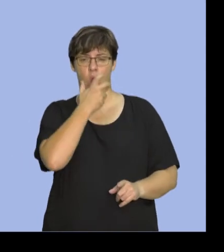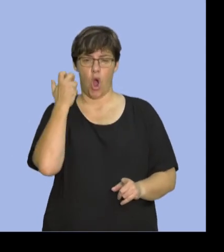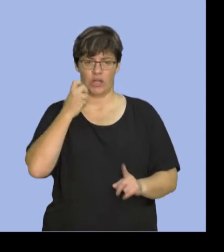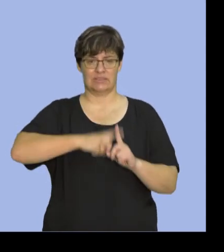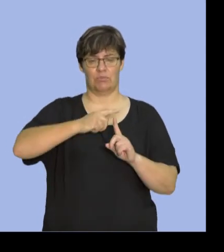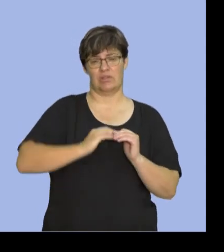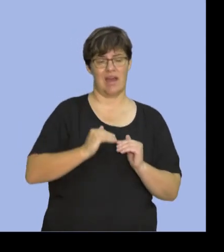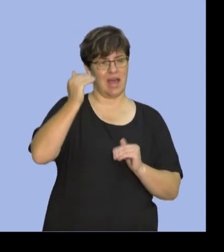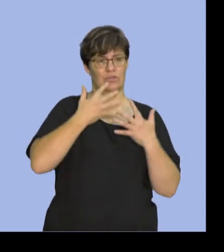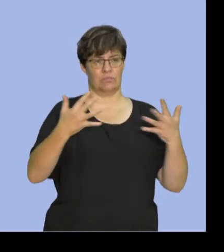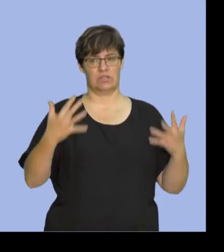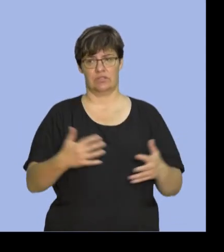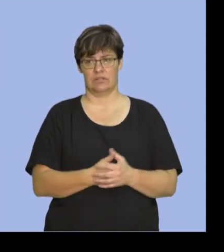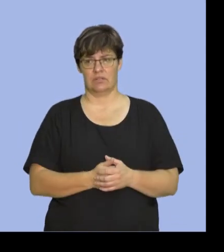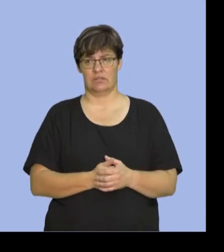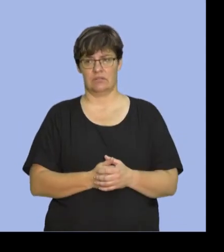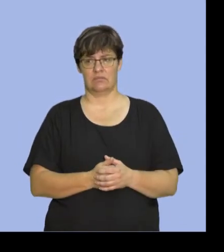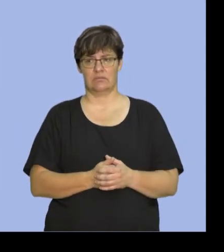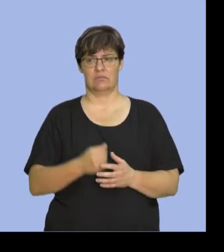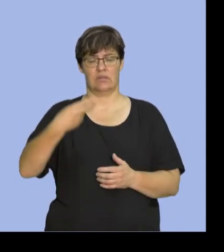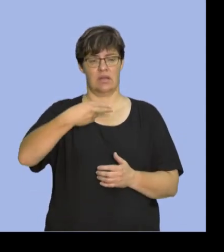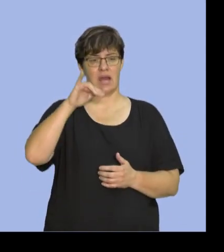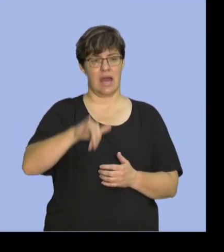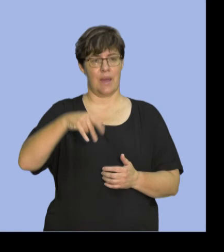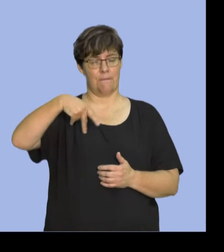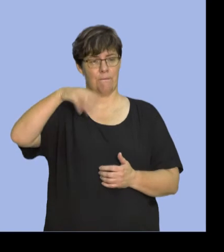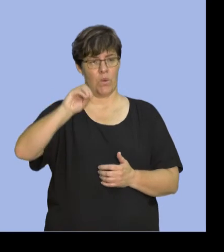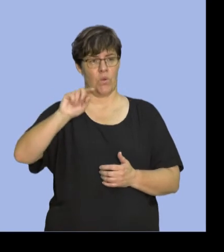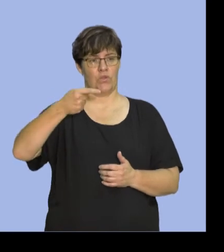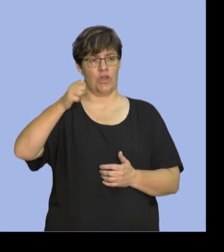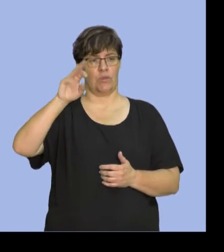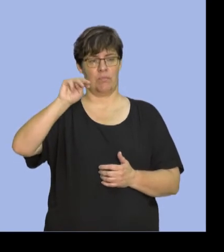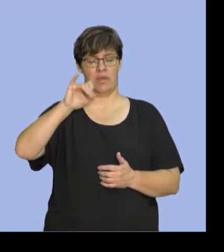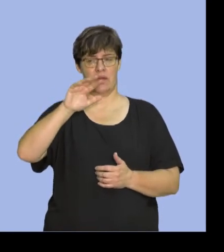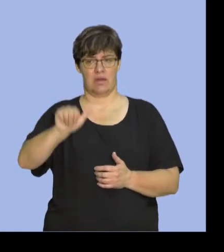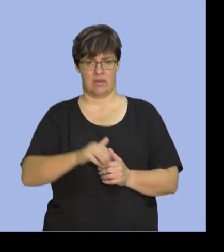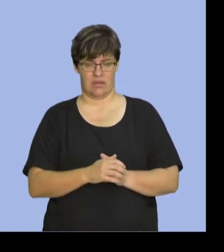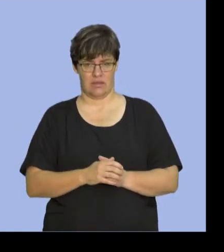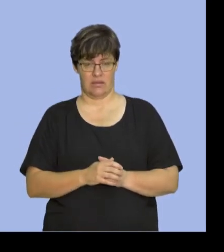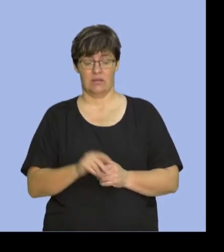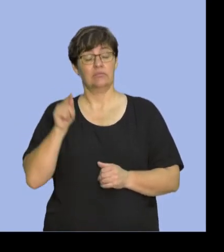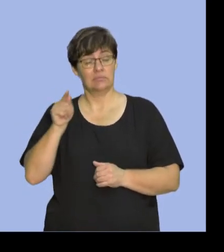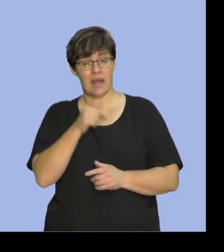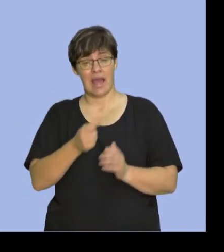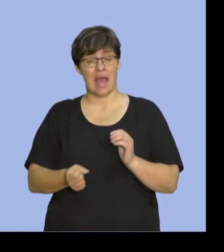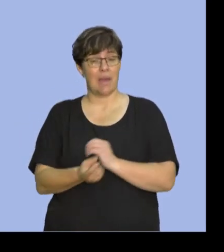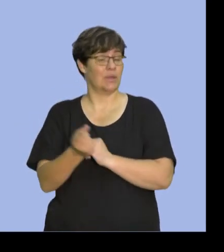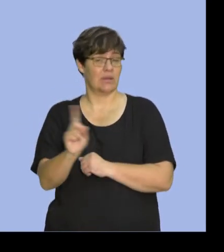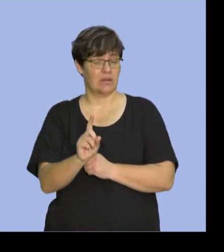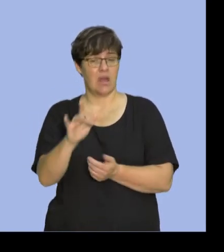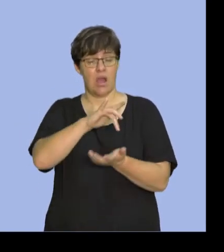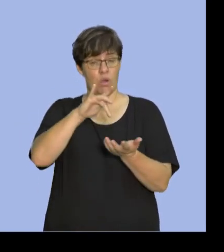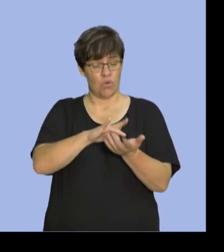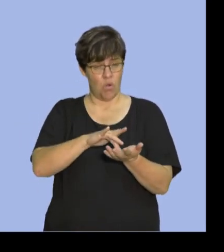temperatures. Let's look at hypothermia. And hypothermia occurs when the core temperature falls